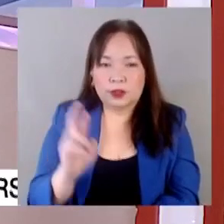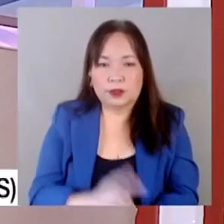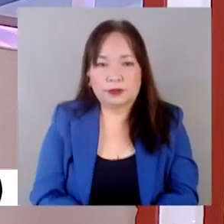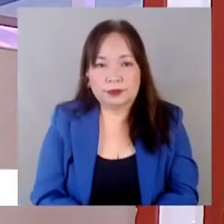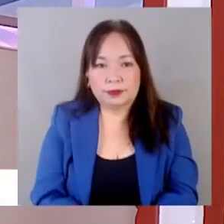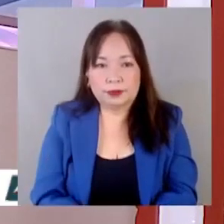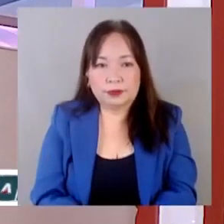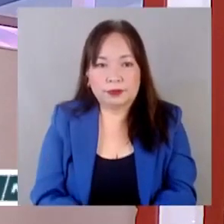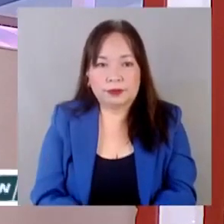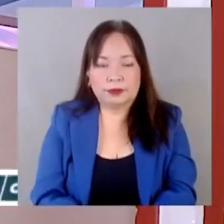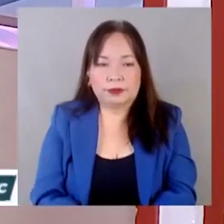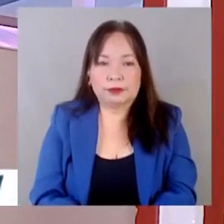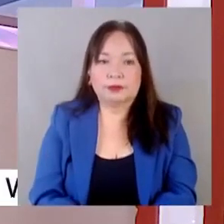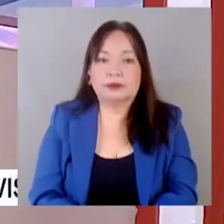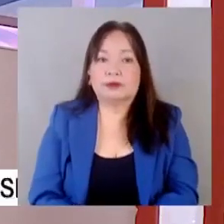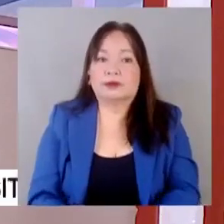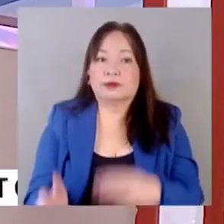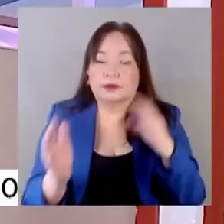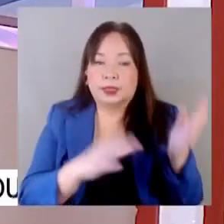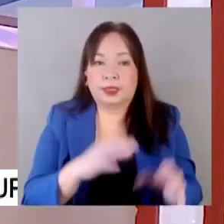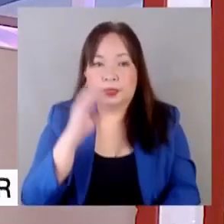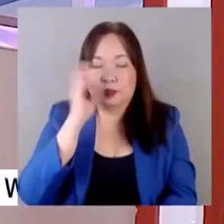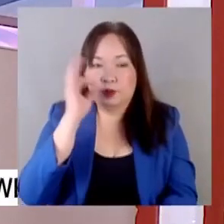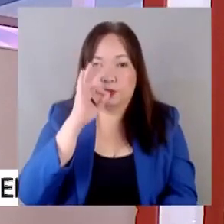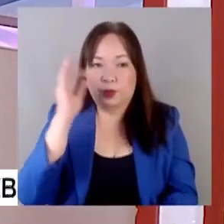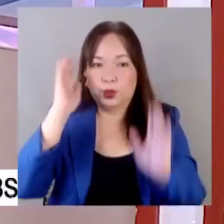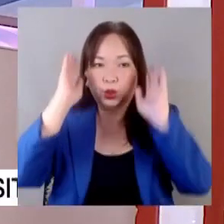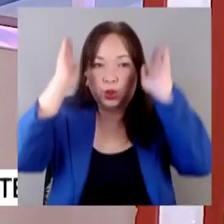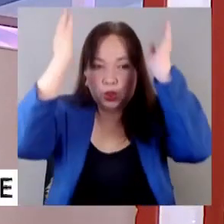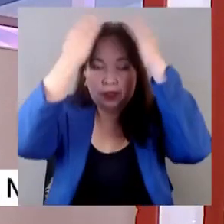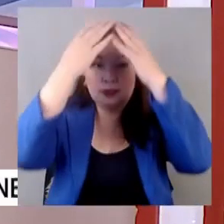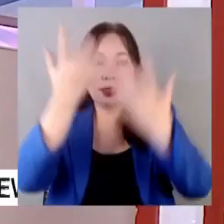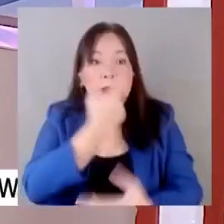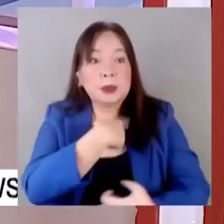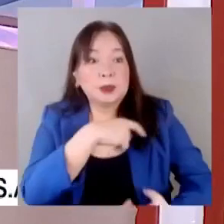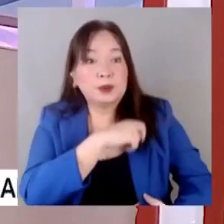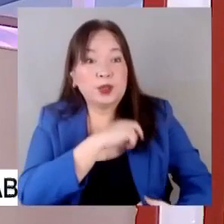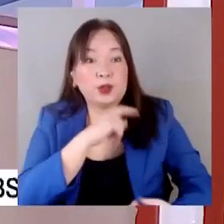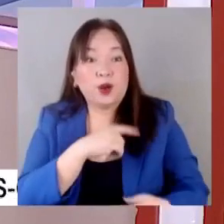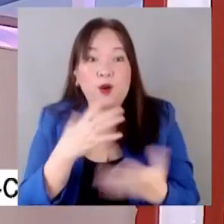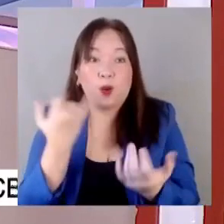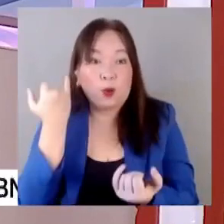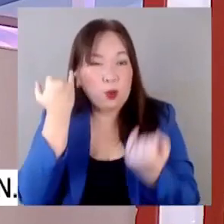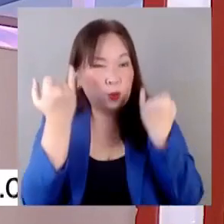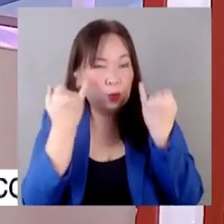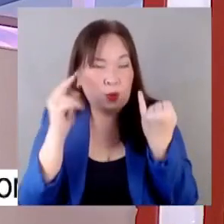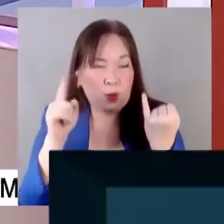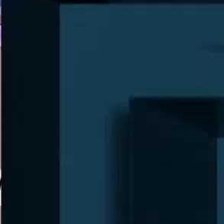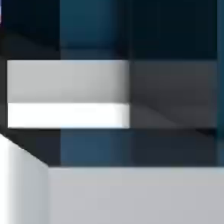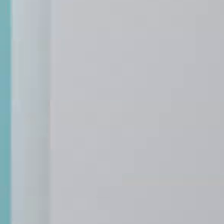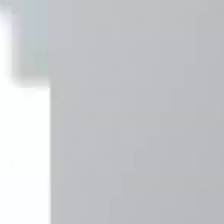Switching gears now, a Filipino chef in Spain is generating buzz for his creations outside of the kitchen. Take a look.